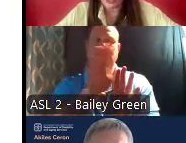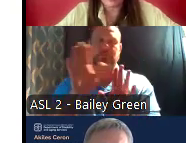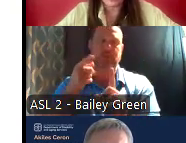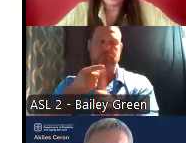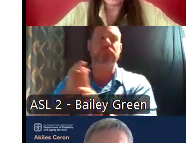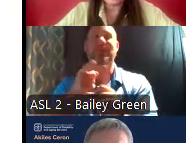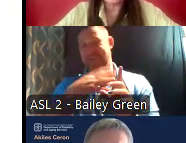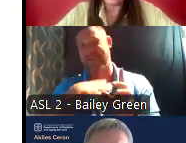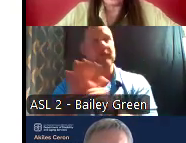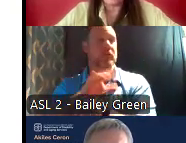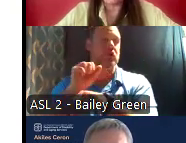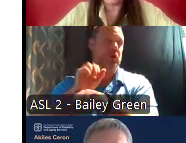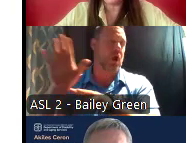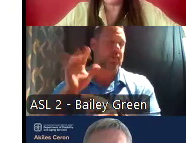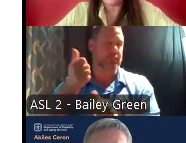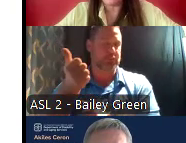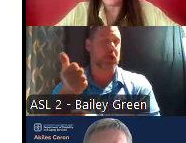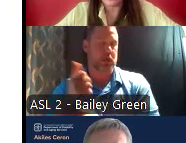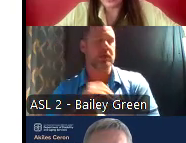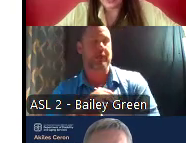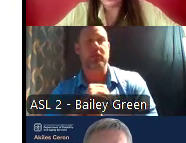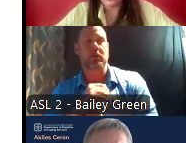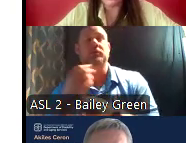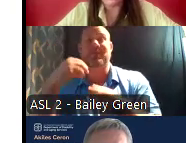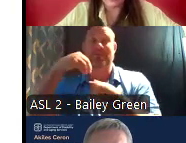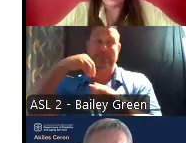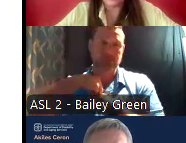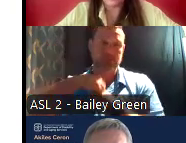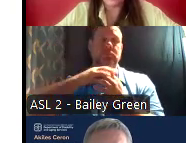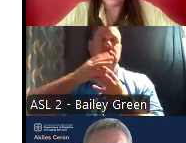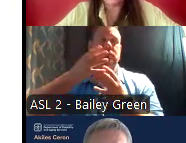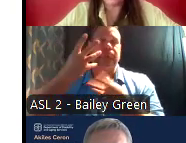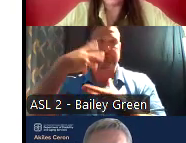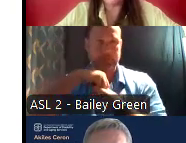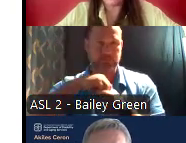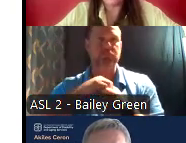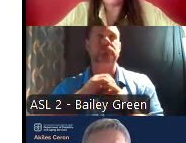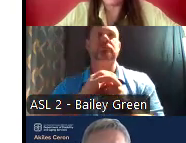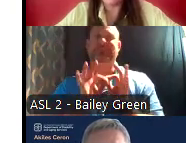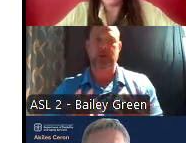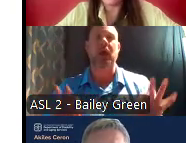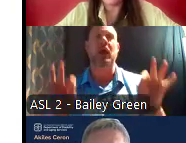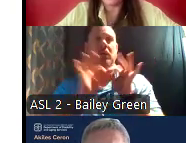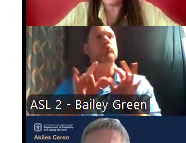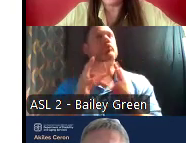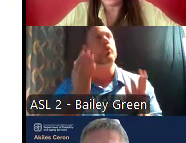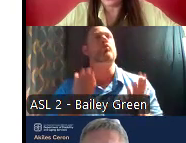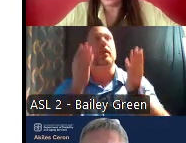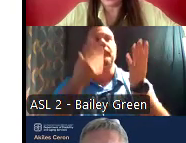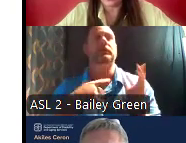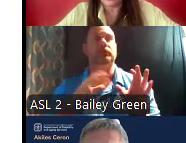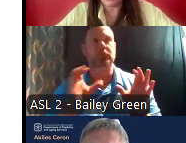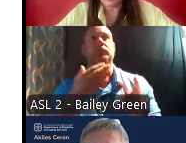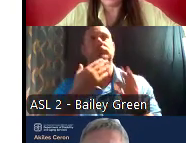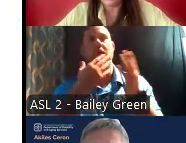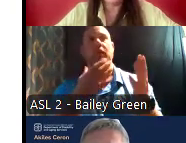full-time jobs. And being so invested and engaged is invaluable to the ultimate recommendations that we do. So thank you